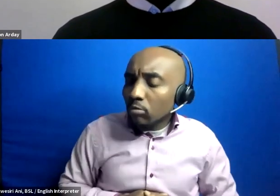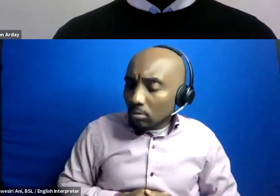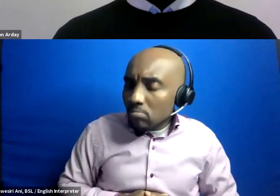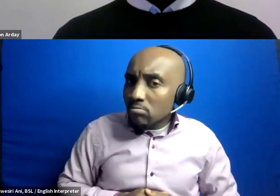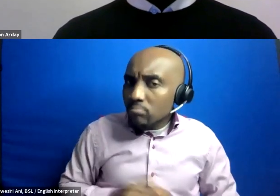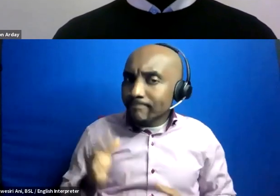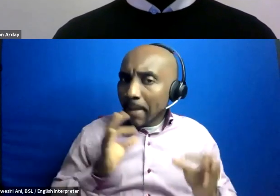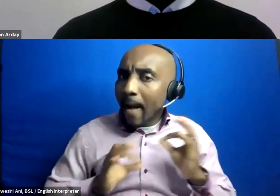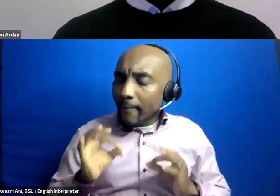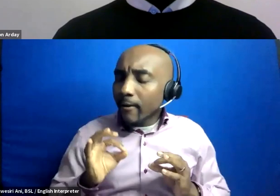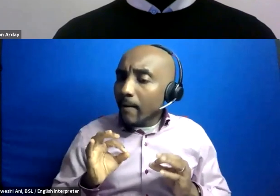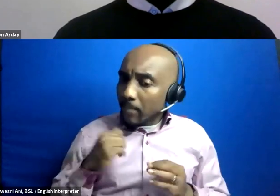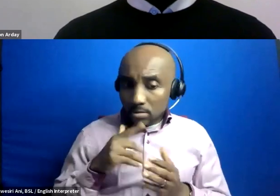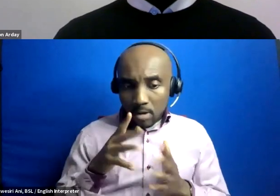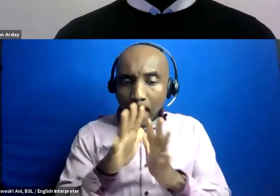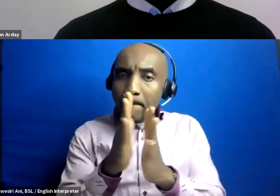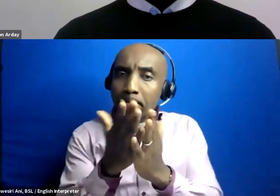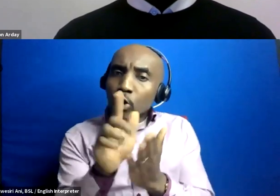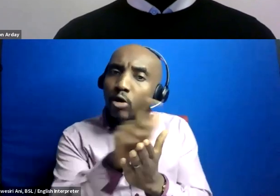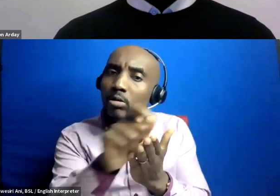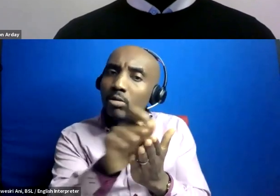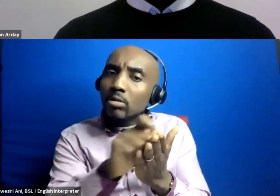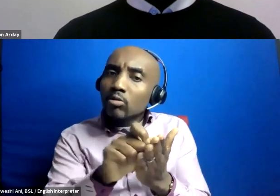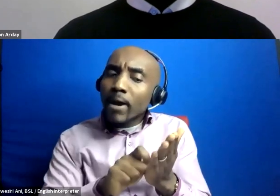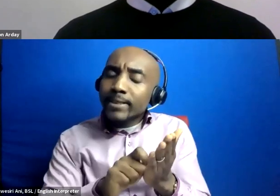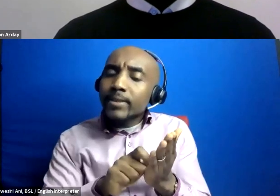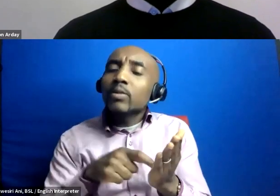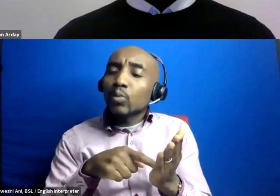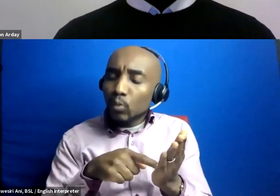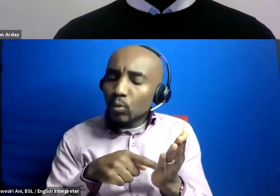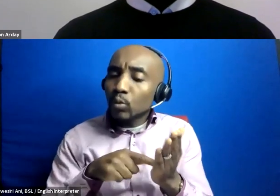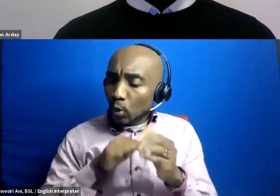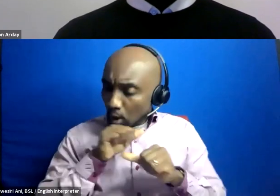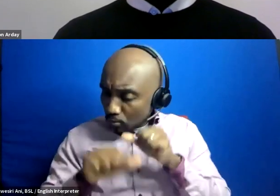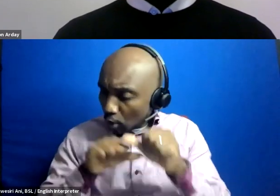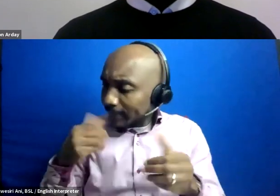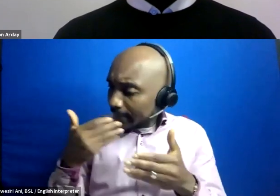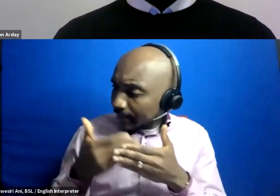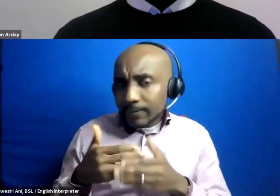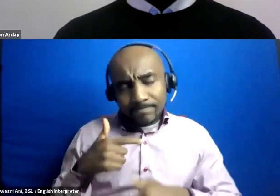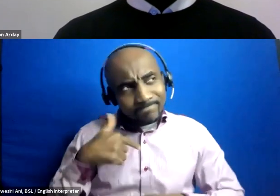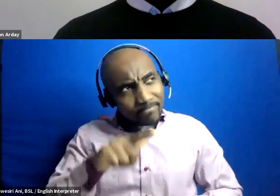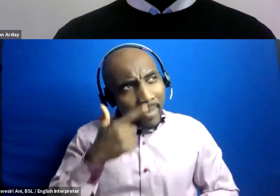think through writing the book, I've understood. I do think